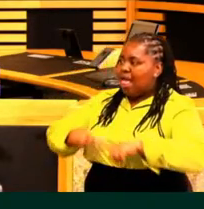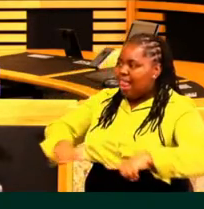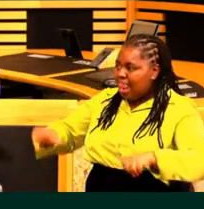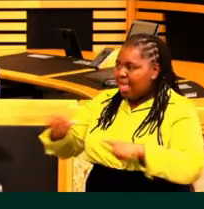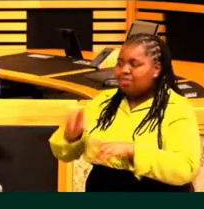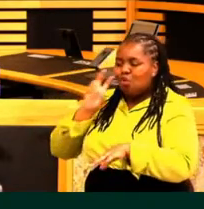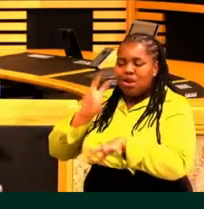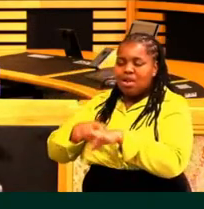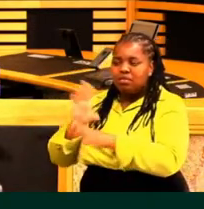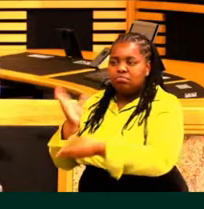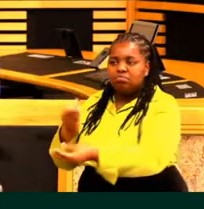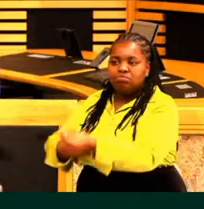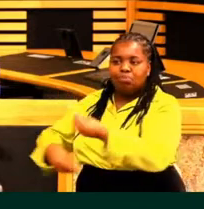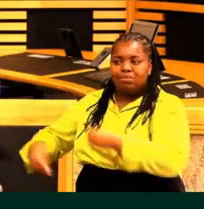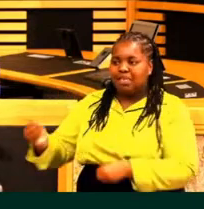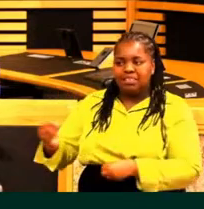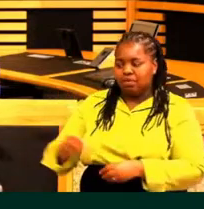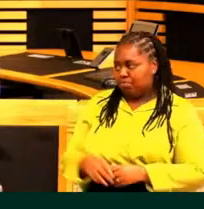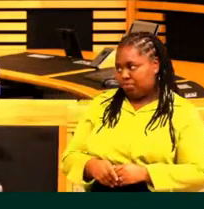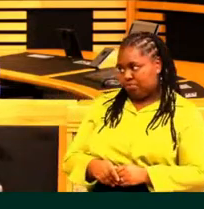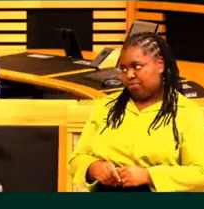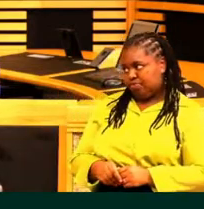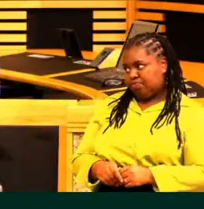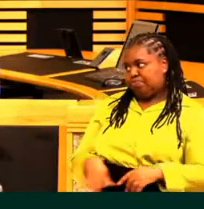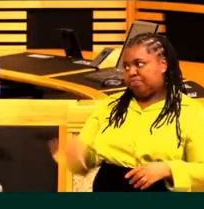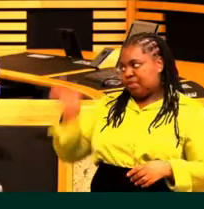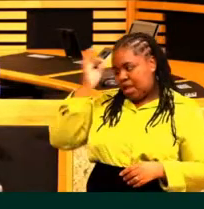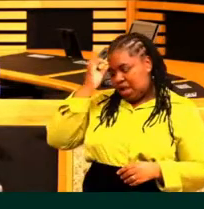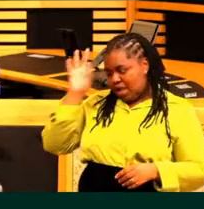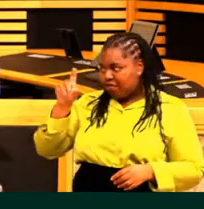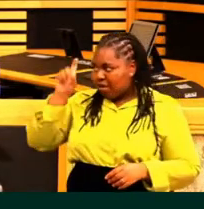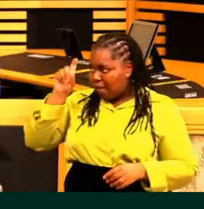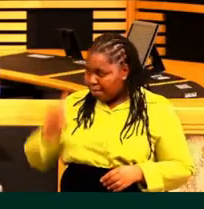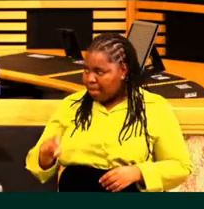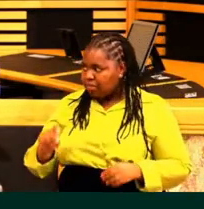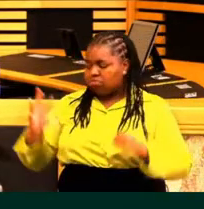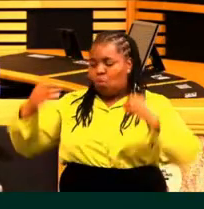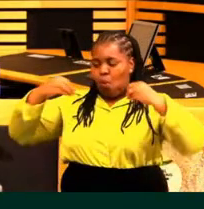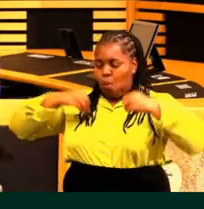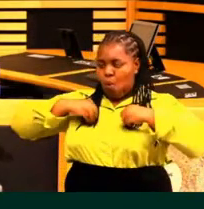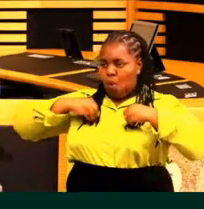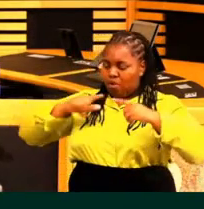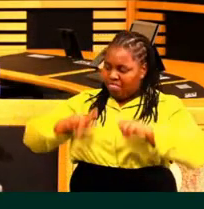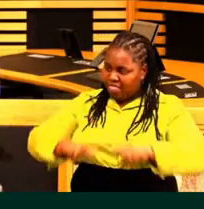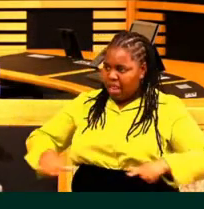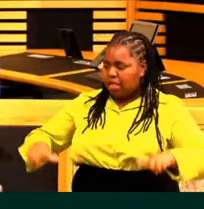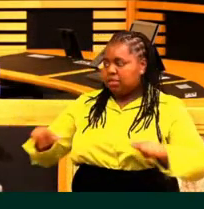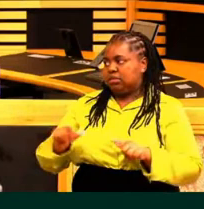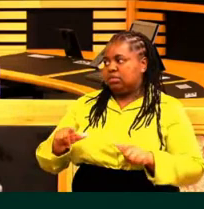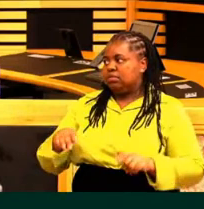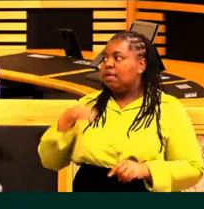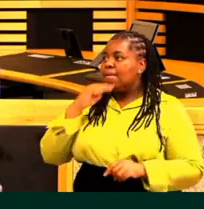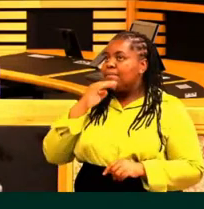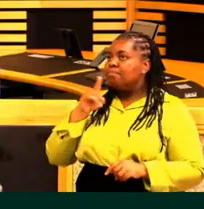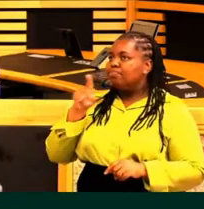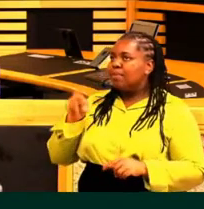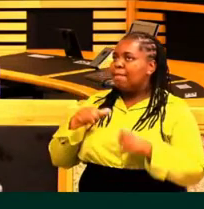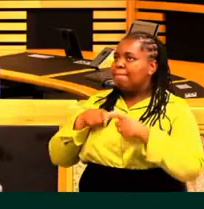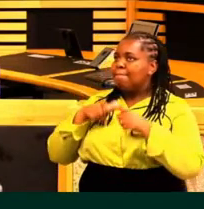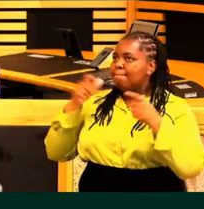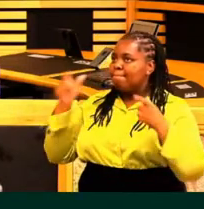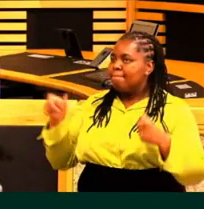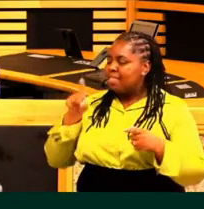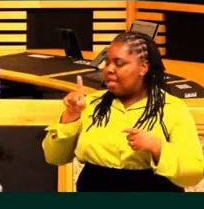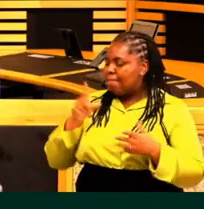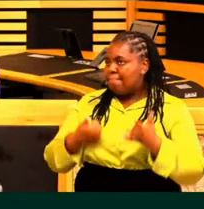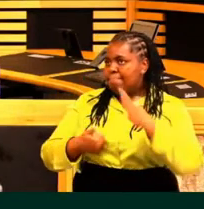compensation a government must be able to own the land which is the main it's one of